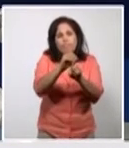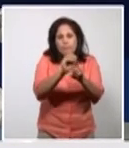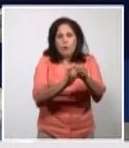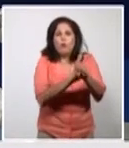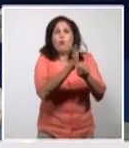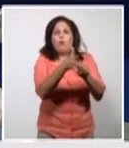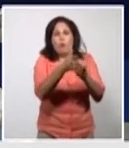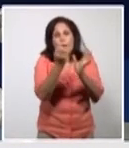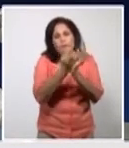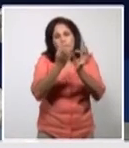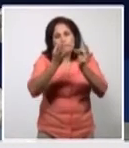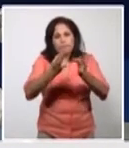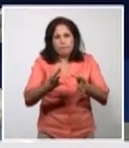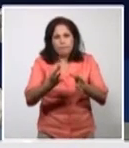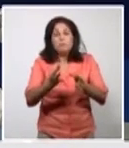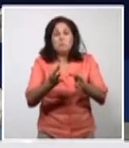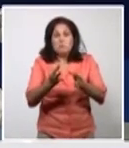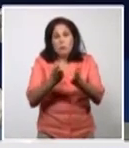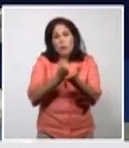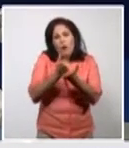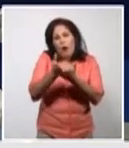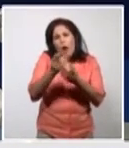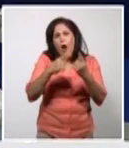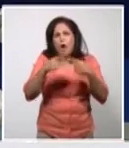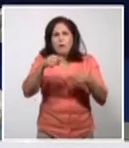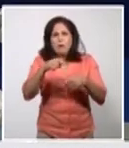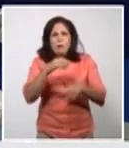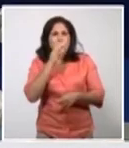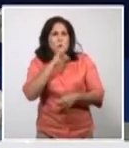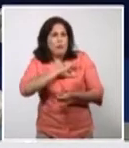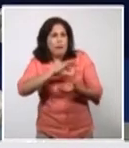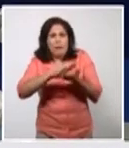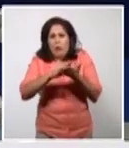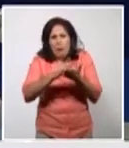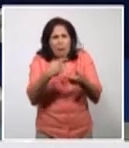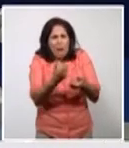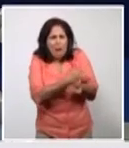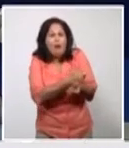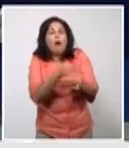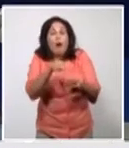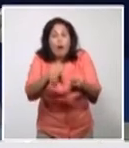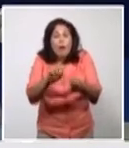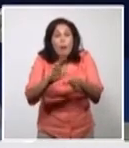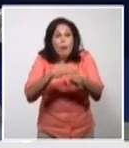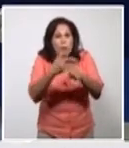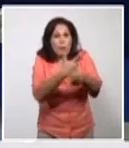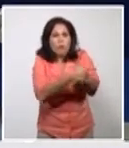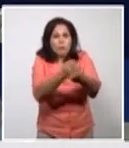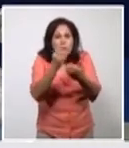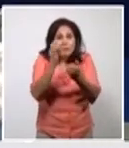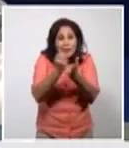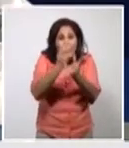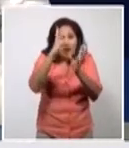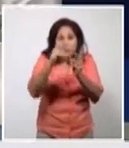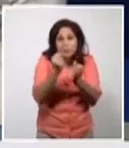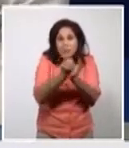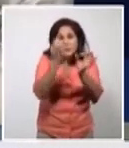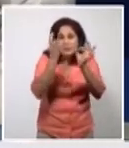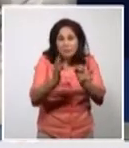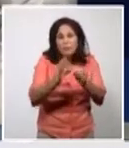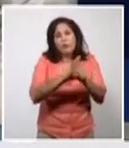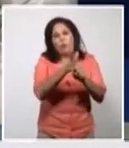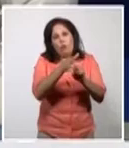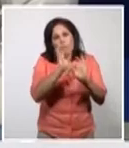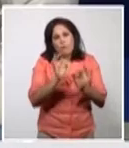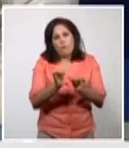Y se mantienen muchas veces en el momento del diagnóstico asintomáticos. Thus, since the beginning of